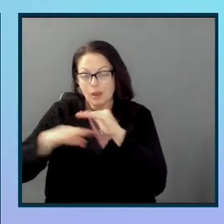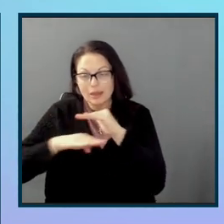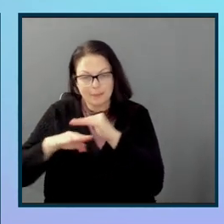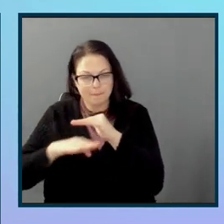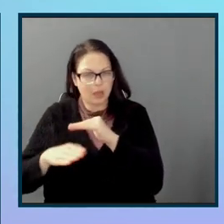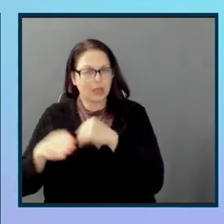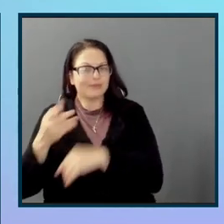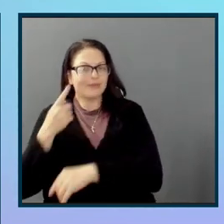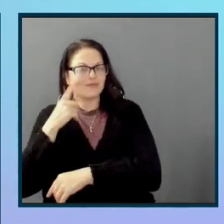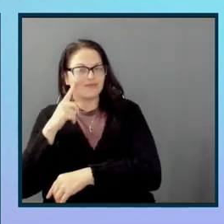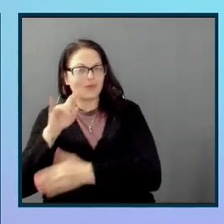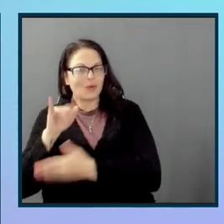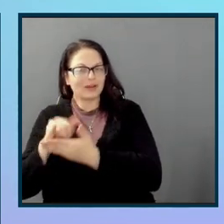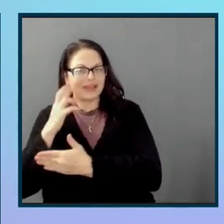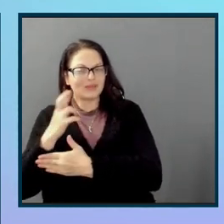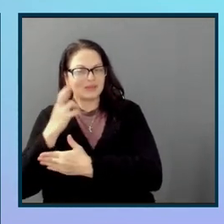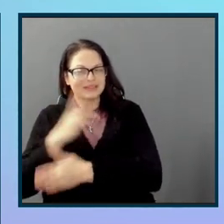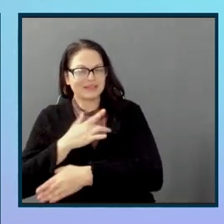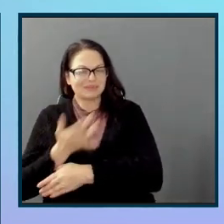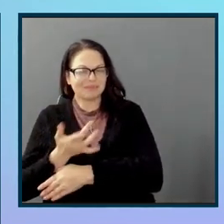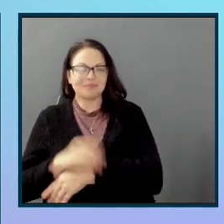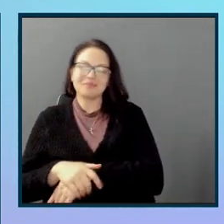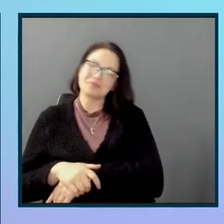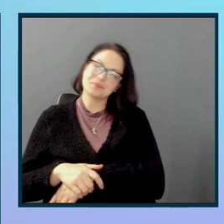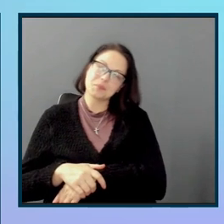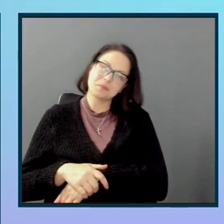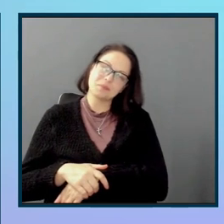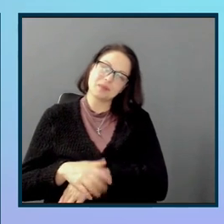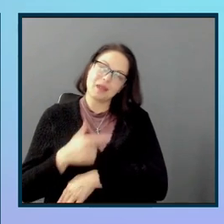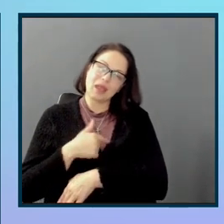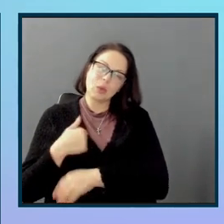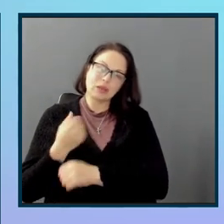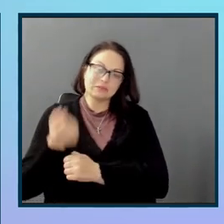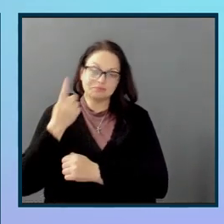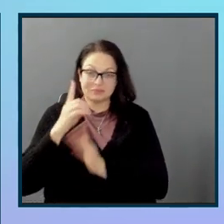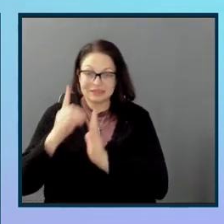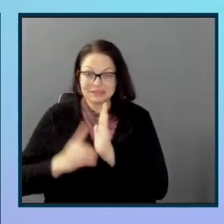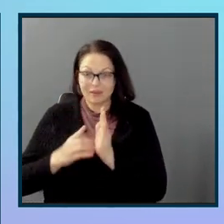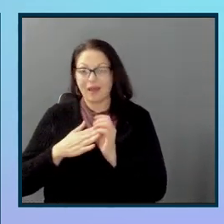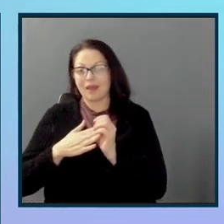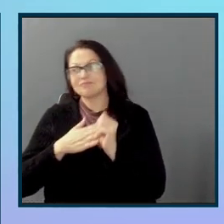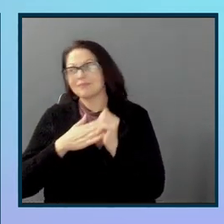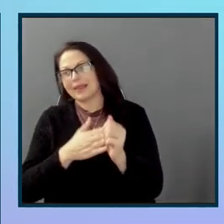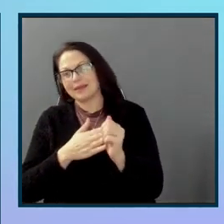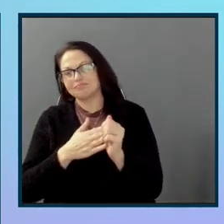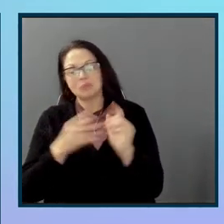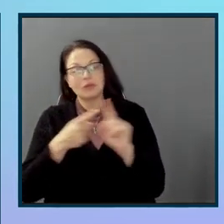reason. And to a degree that can be seen as design led by accessibility.